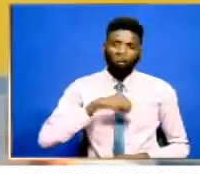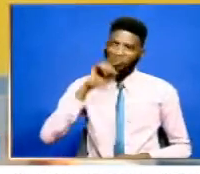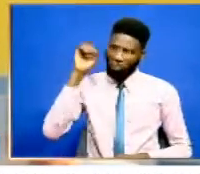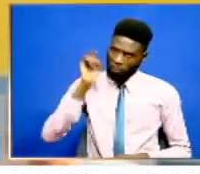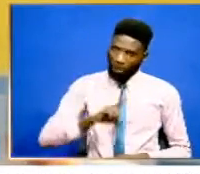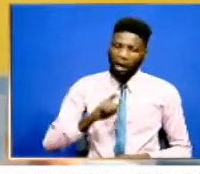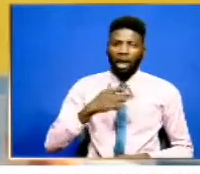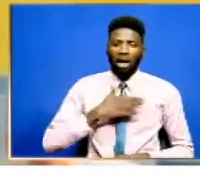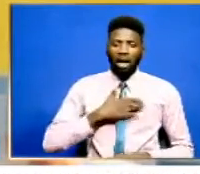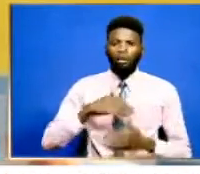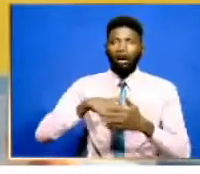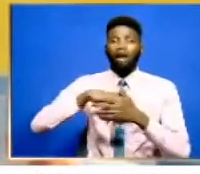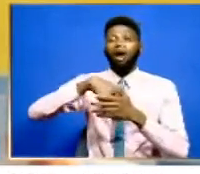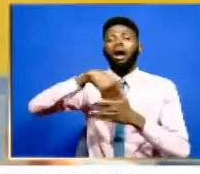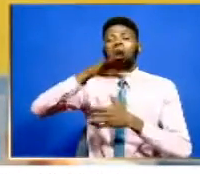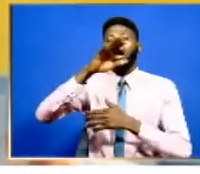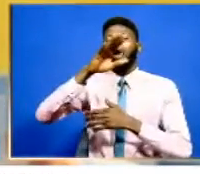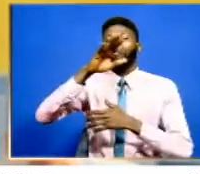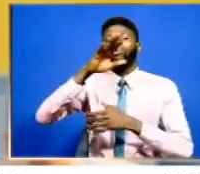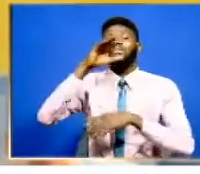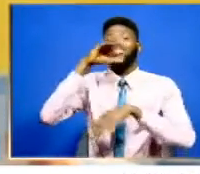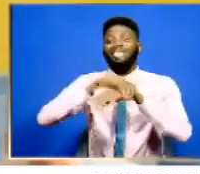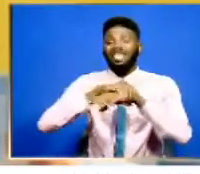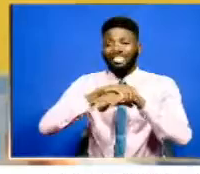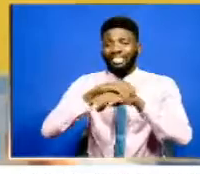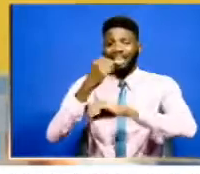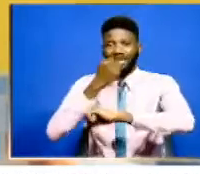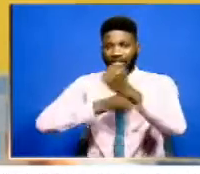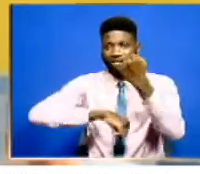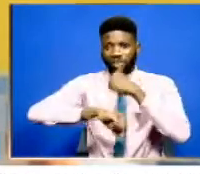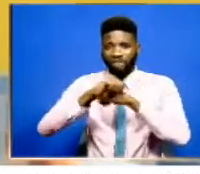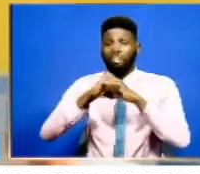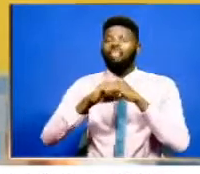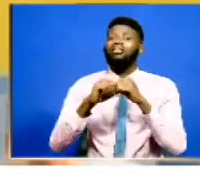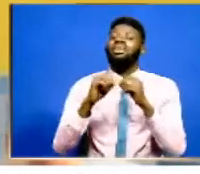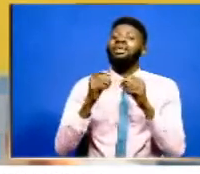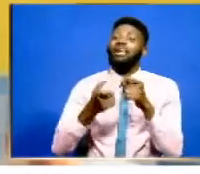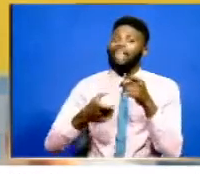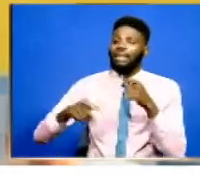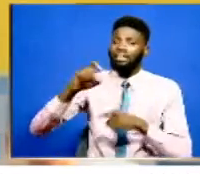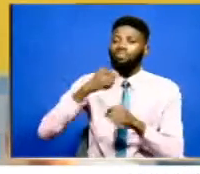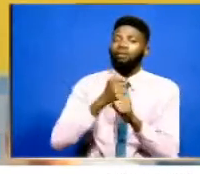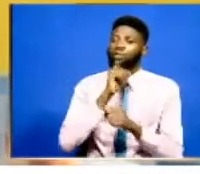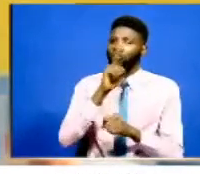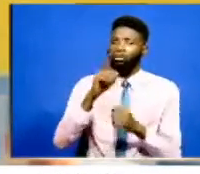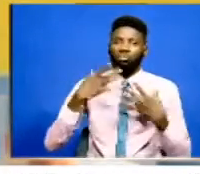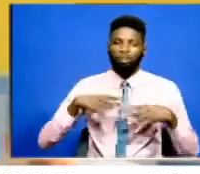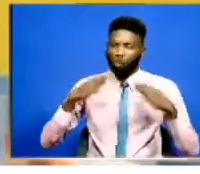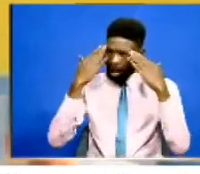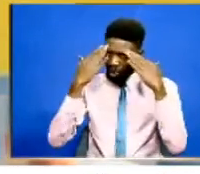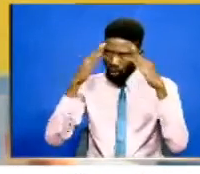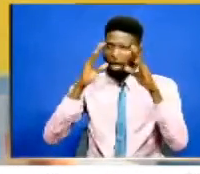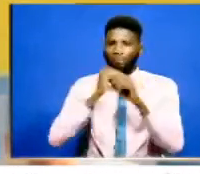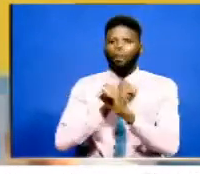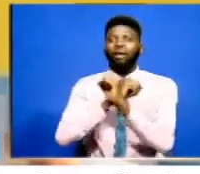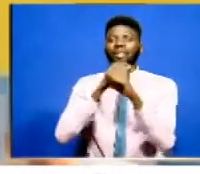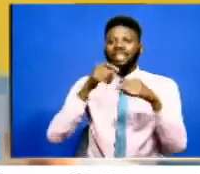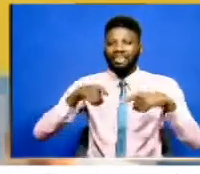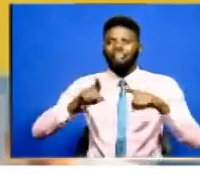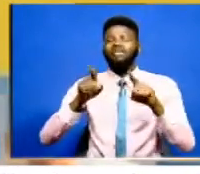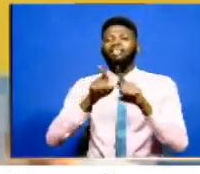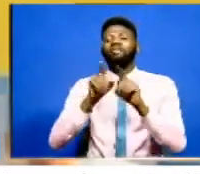our outreach in affected communities to ensure that everyone has the knowledge to protect themselves and their families against